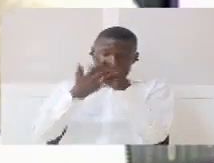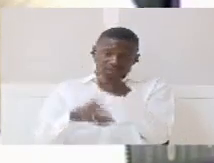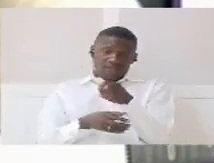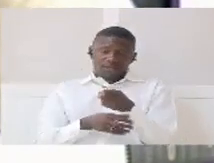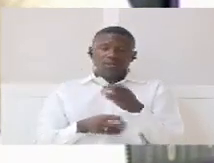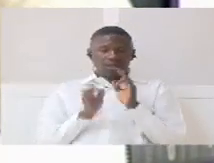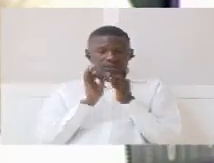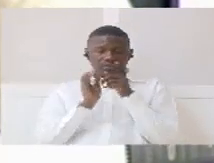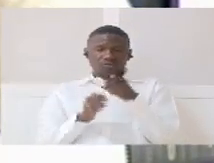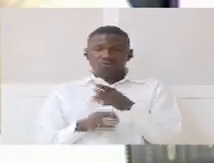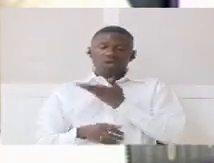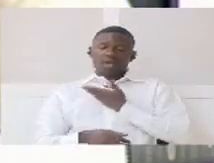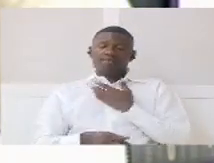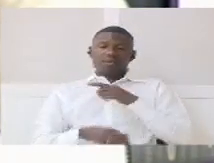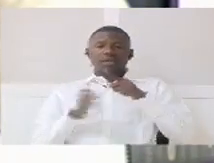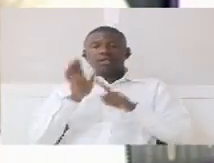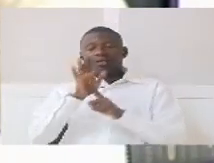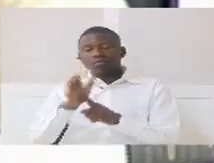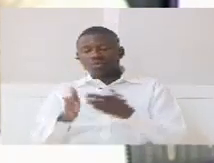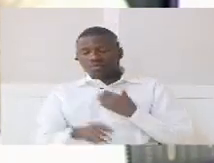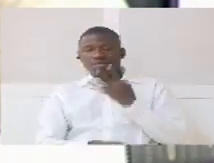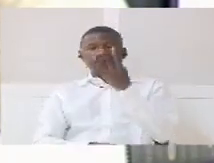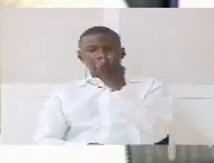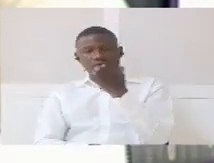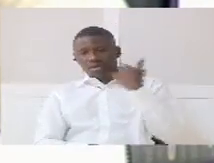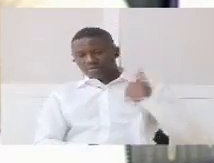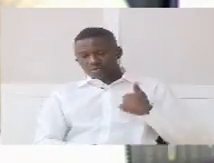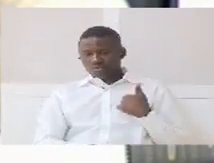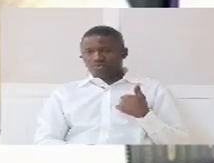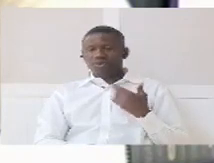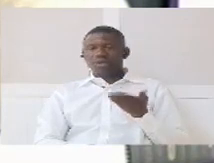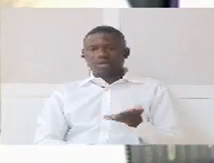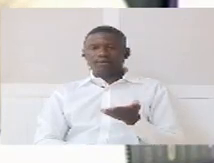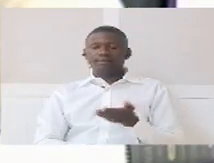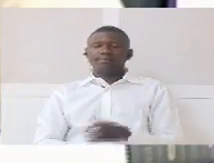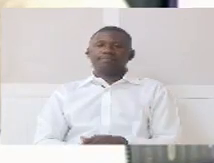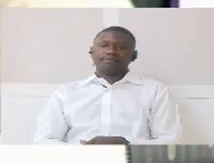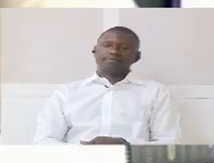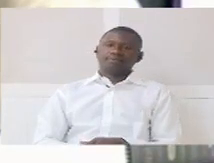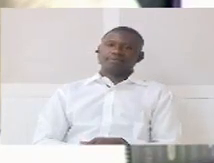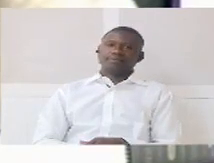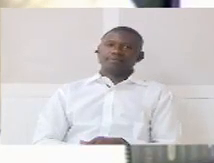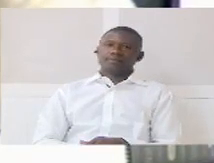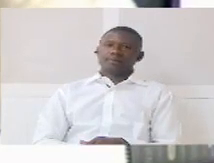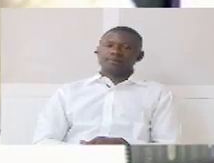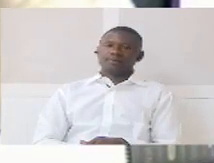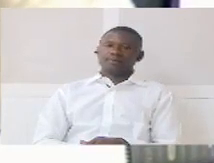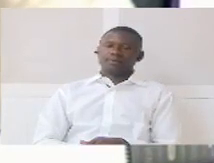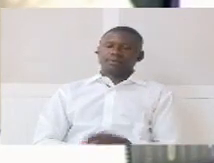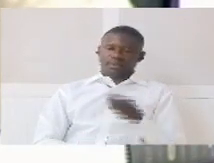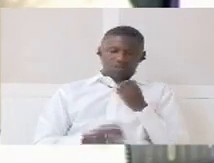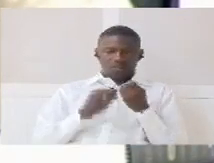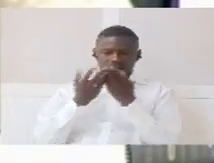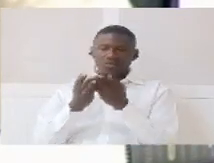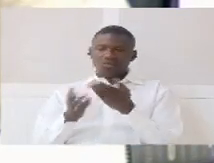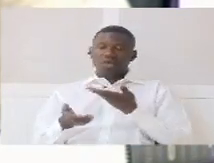I need 40 level cell okon. So the Miss Boyle will tell you, for instance, if there are 40 individuals in the cell. Savoyko 35 level right now cell okon.